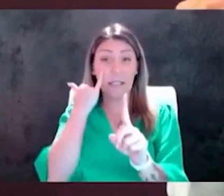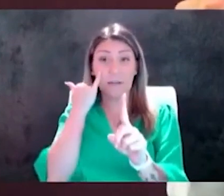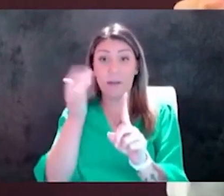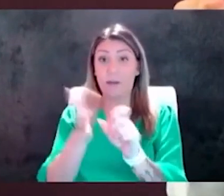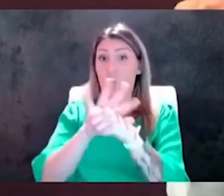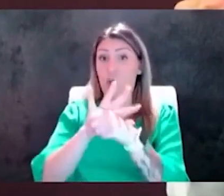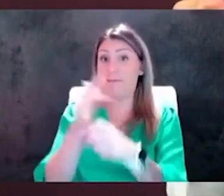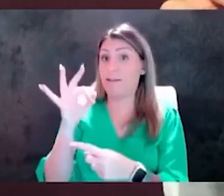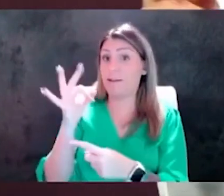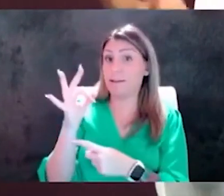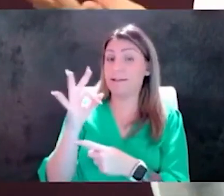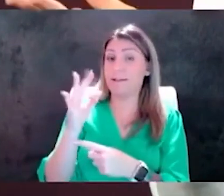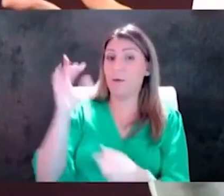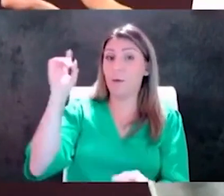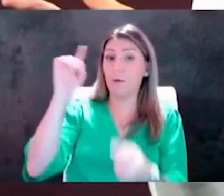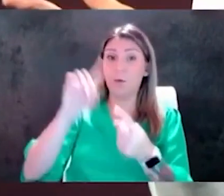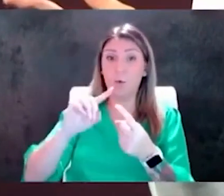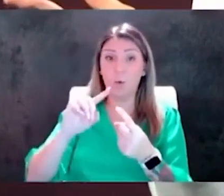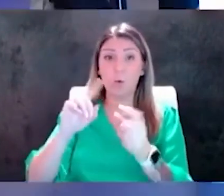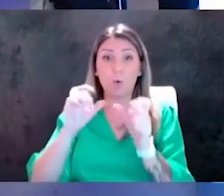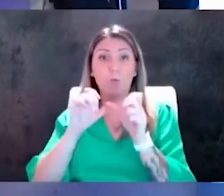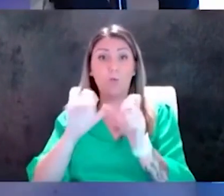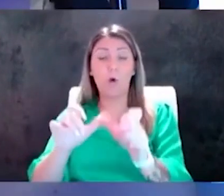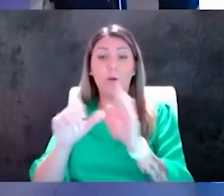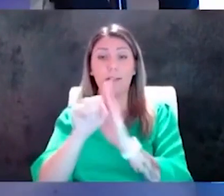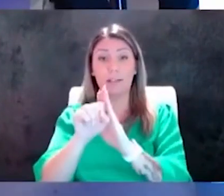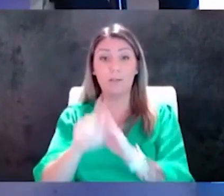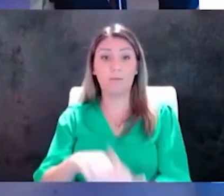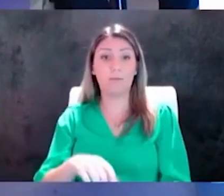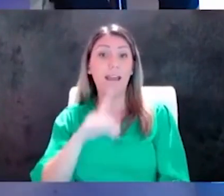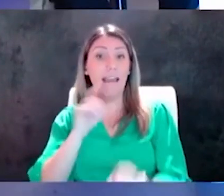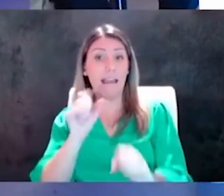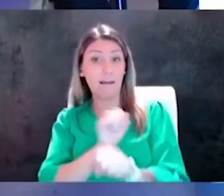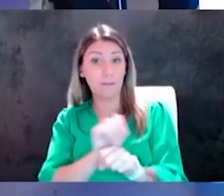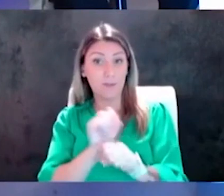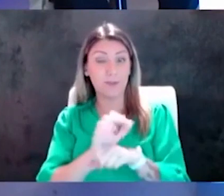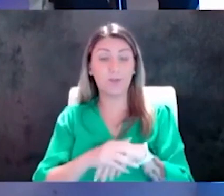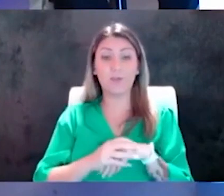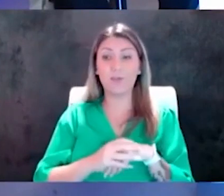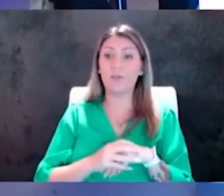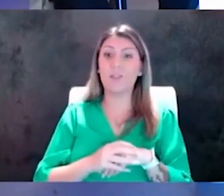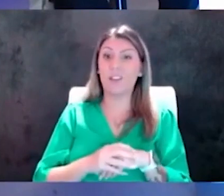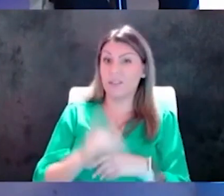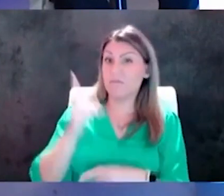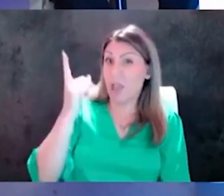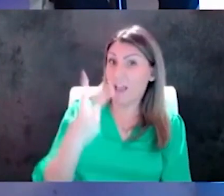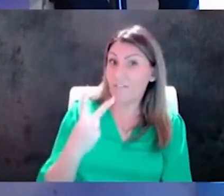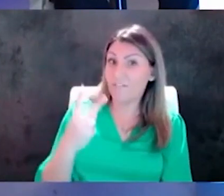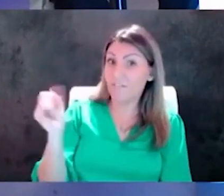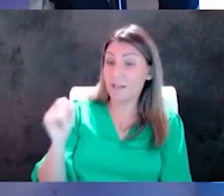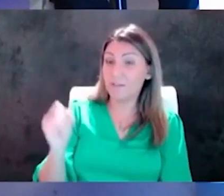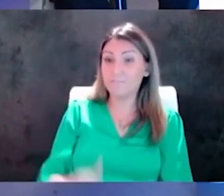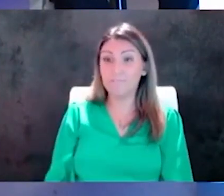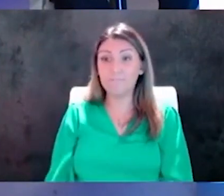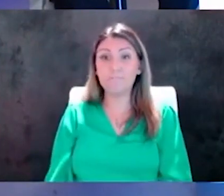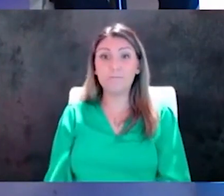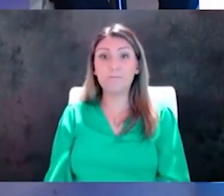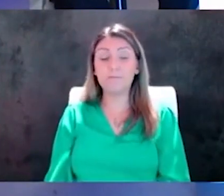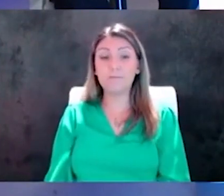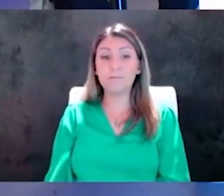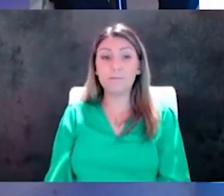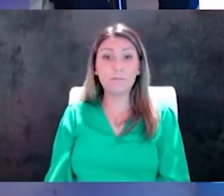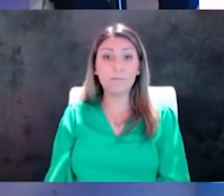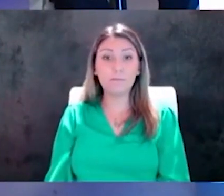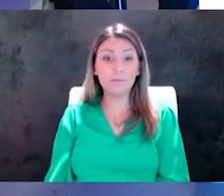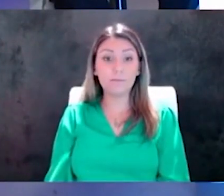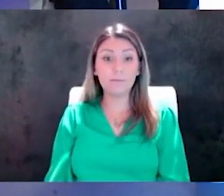the risk of long-haul syndromes. Absolutely. So at least cuts it in half. So. Yeah, I mean, we have good data to support